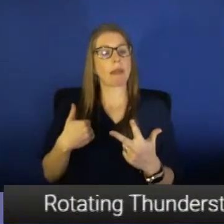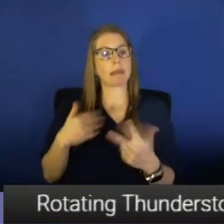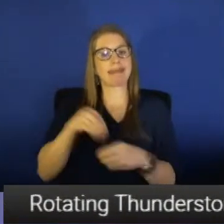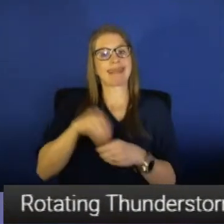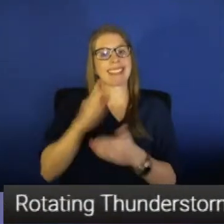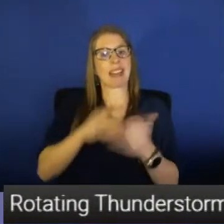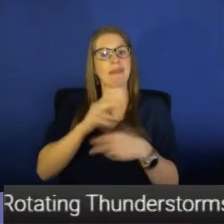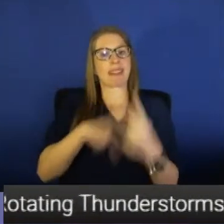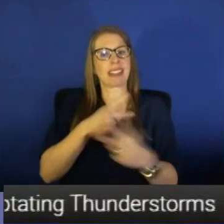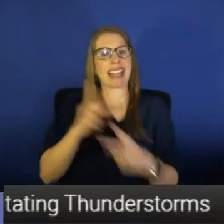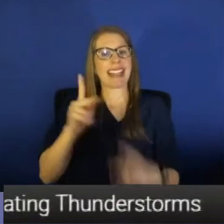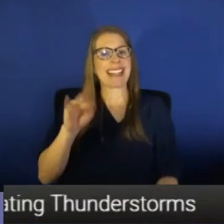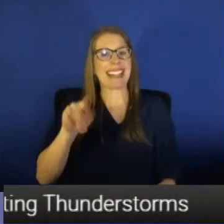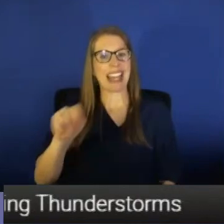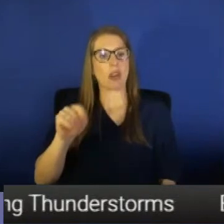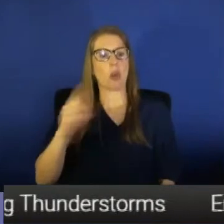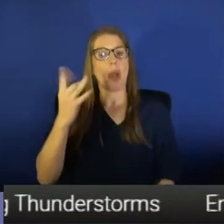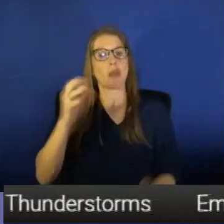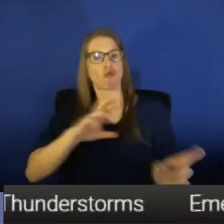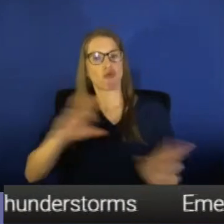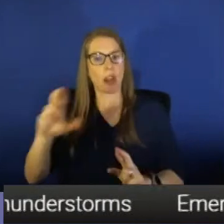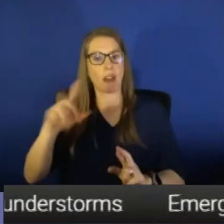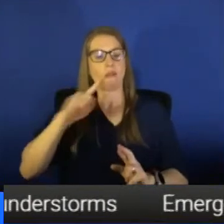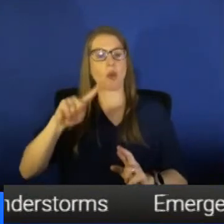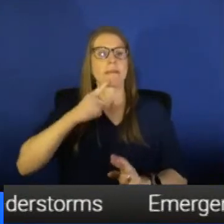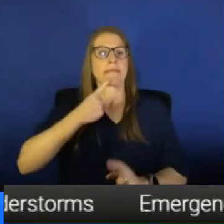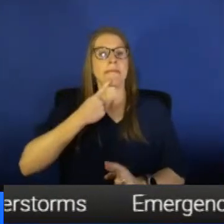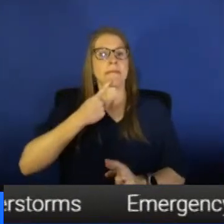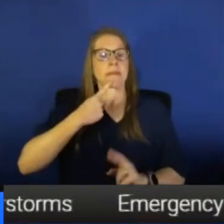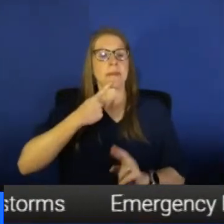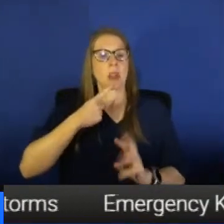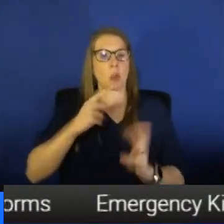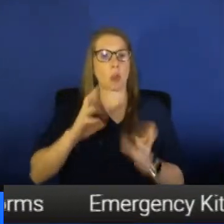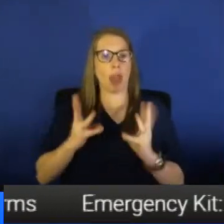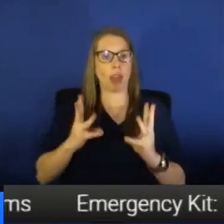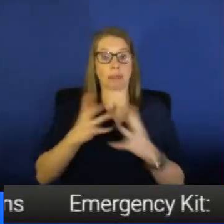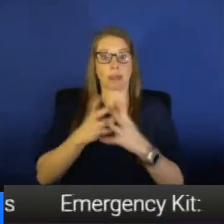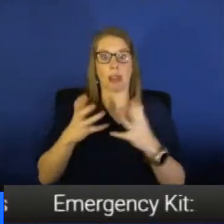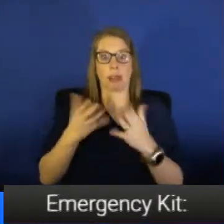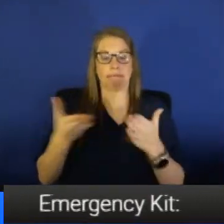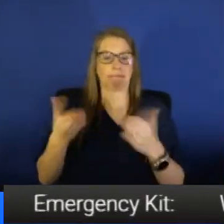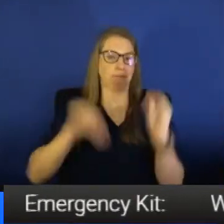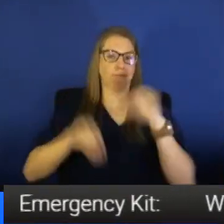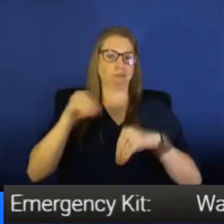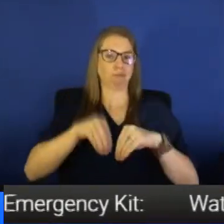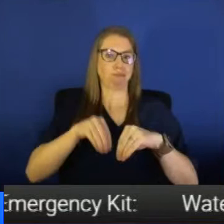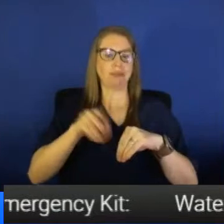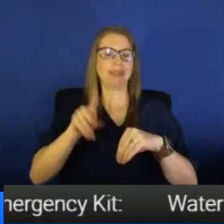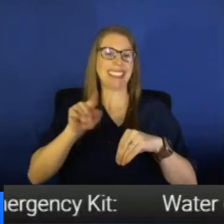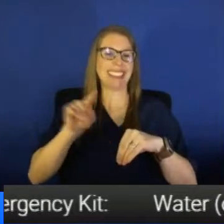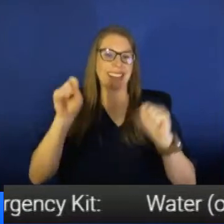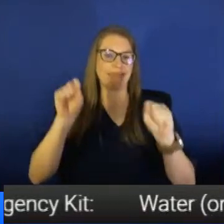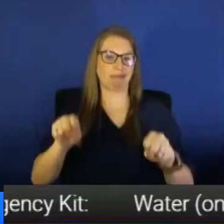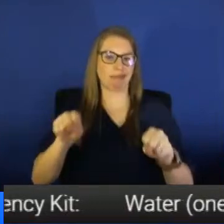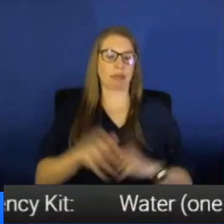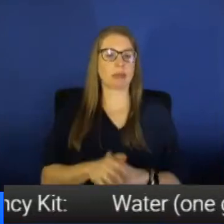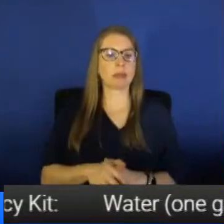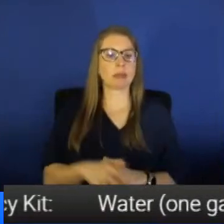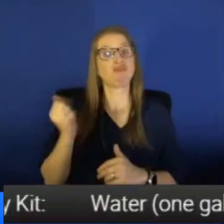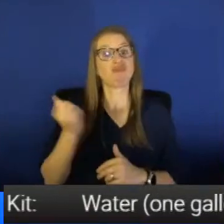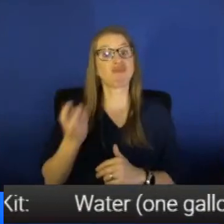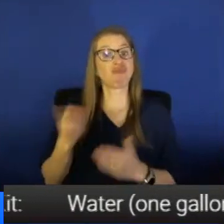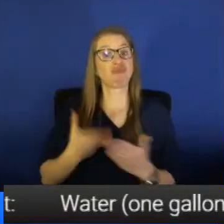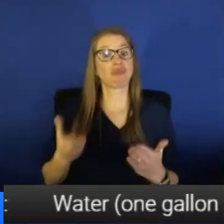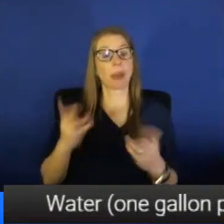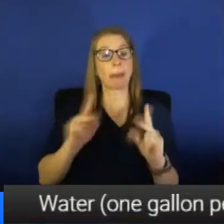to get ready in the event of severe weather? Yeah, so there's lots of items that you can put into a preparedness kit. Few of the items that folks don't think